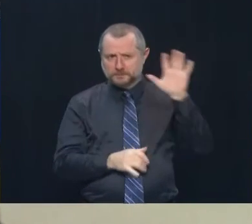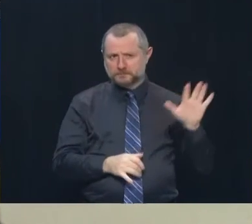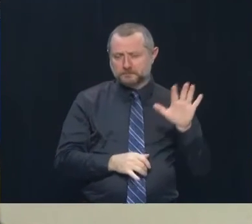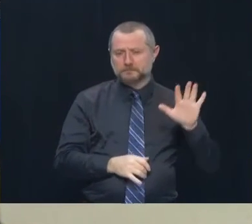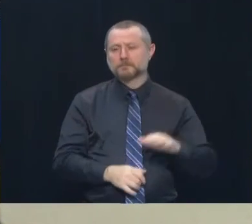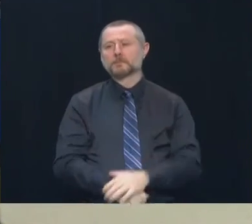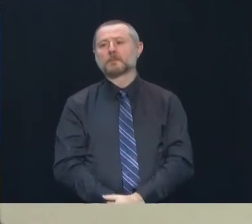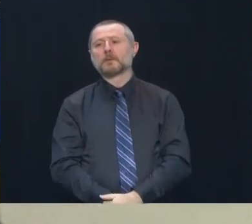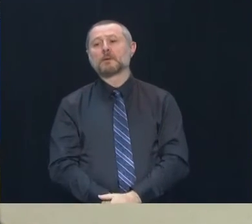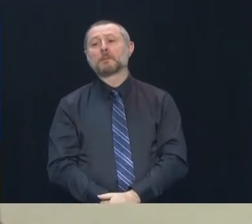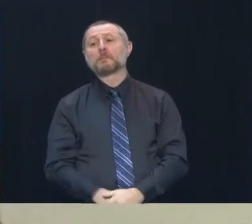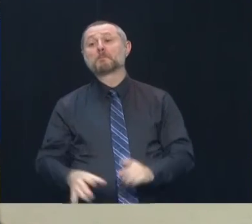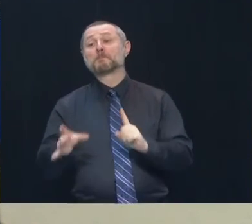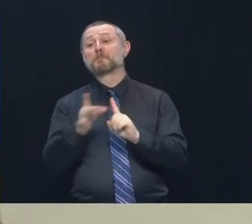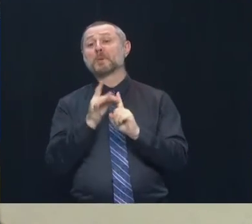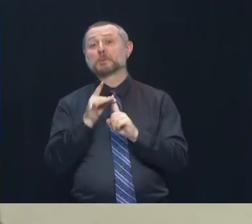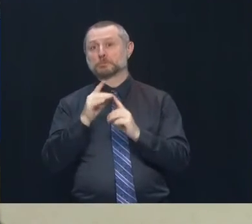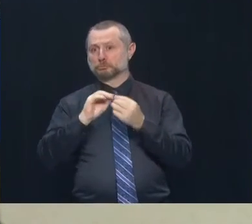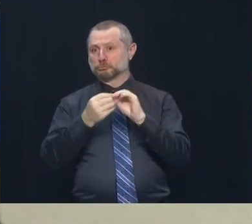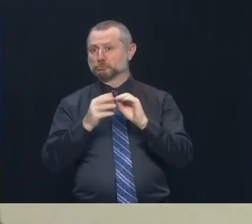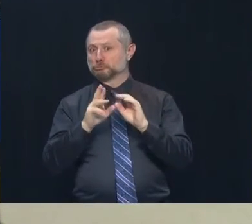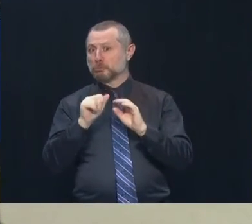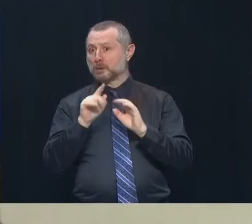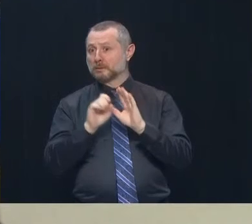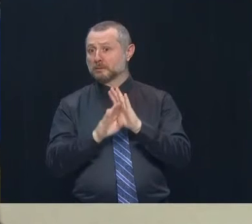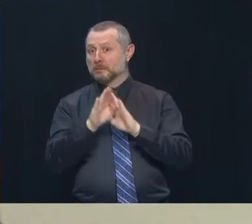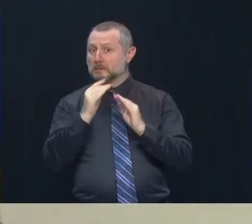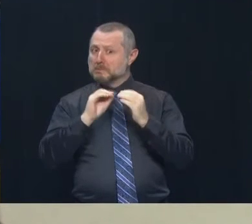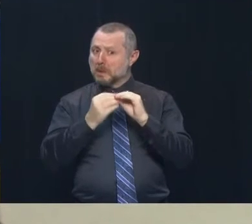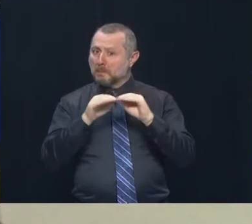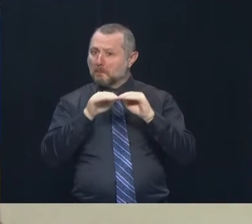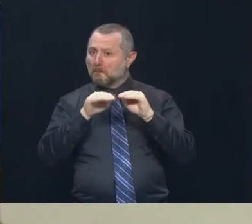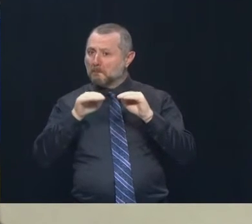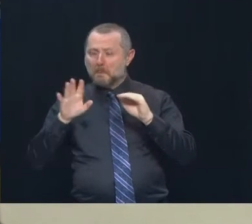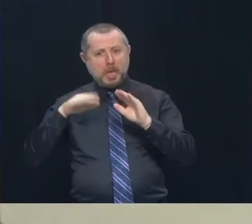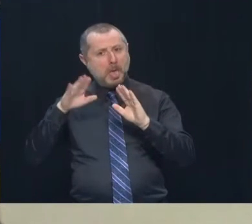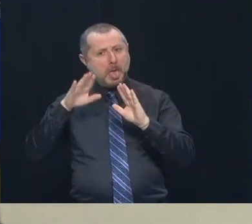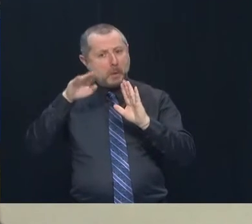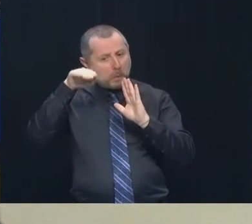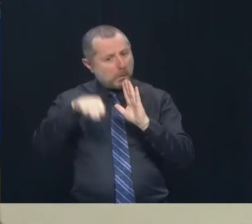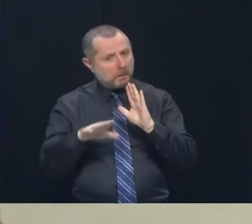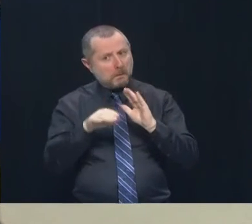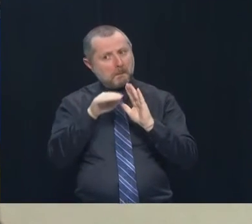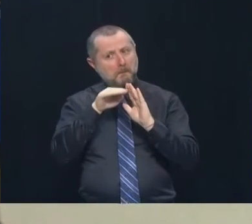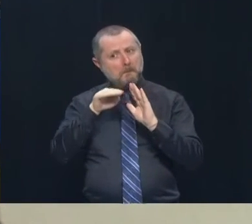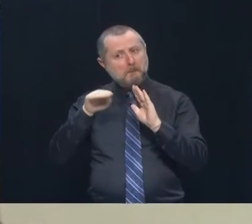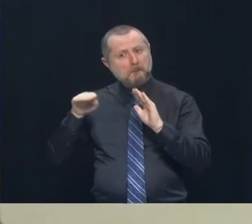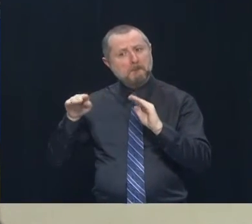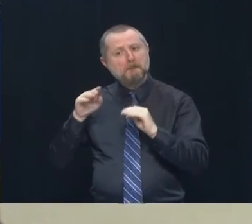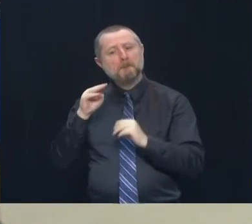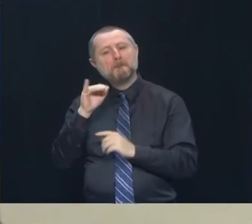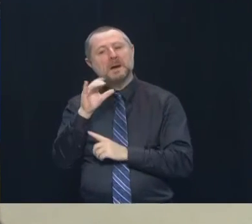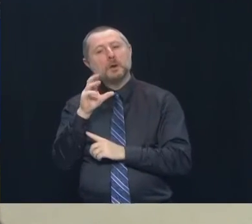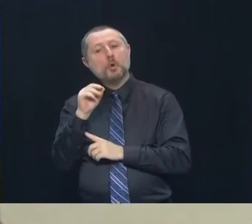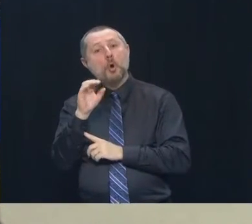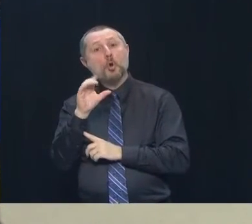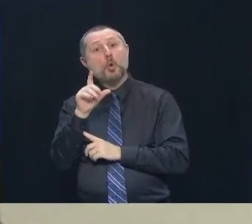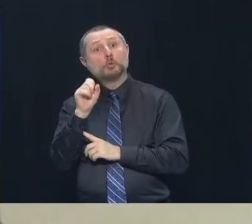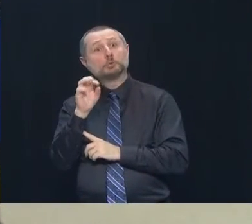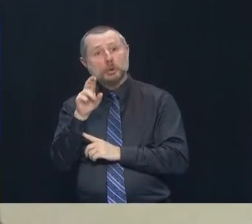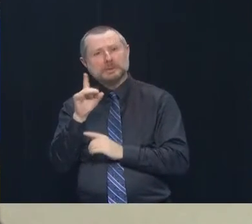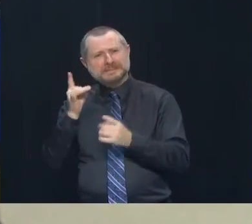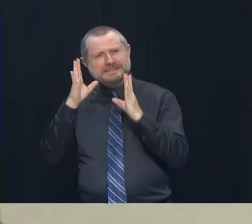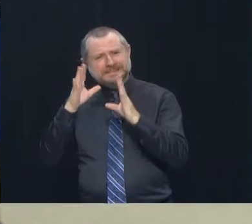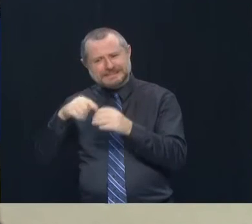The positivity rate has started to level off, but it certainly hasn't gone down since the microcluster zone was put into place there. Is